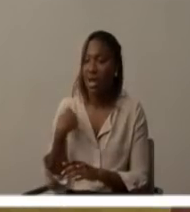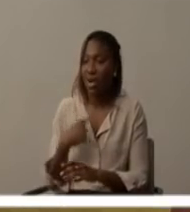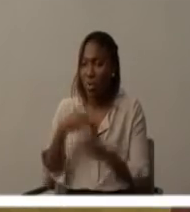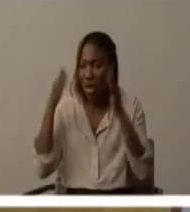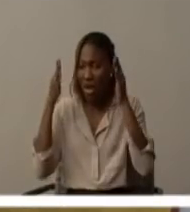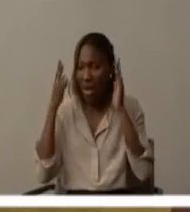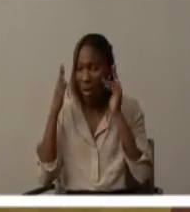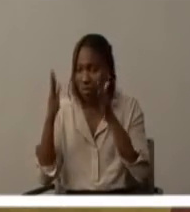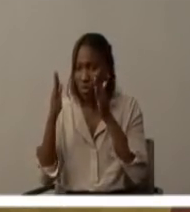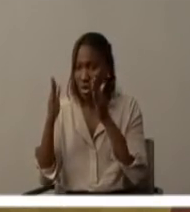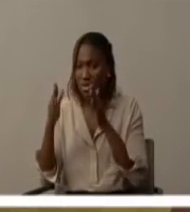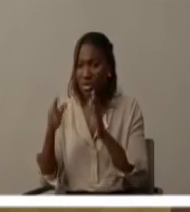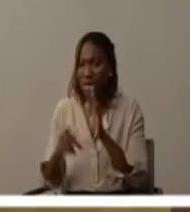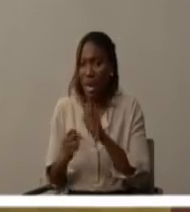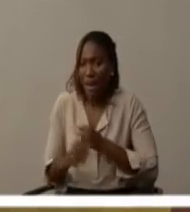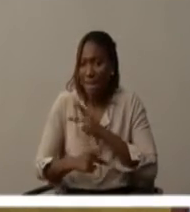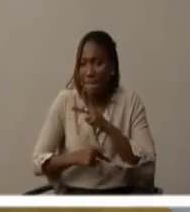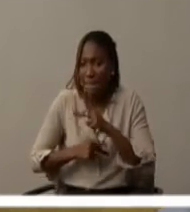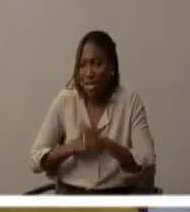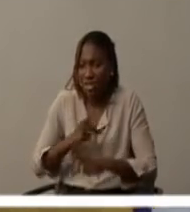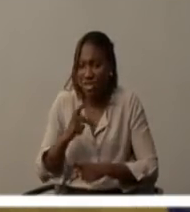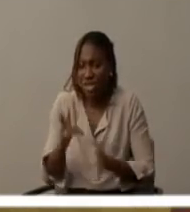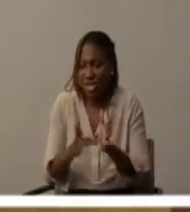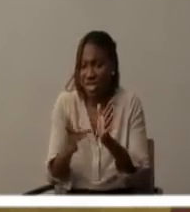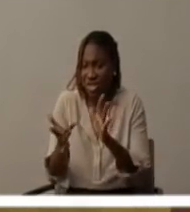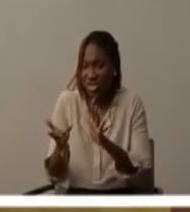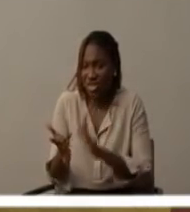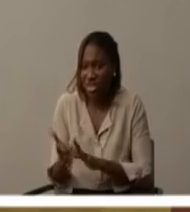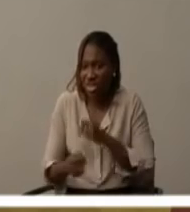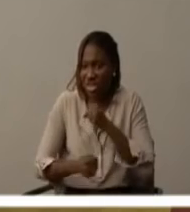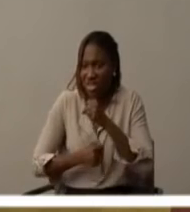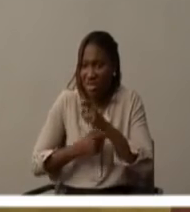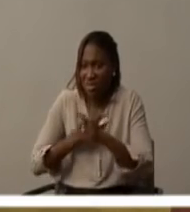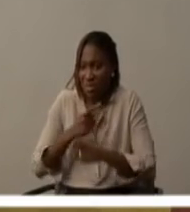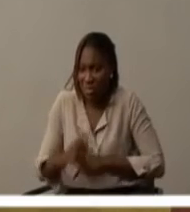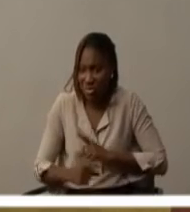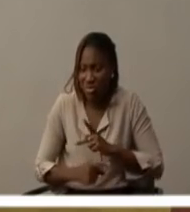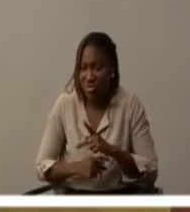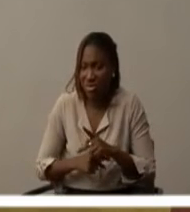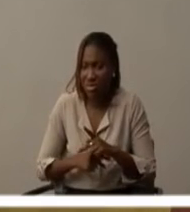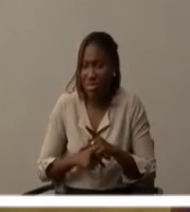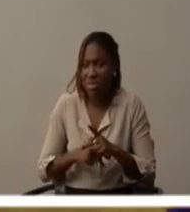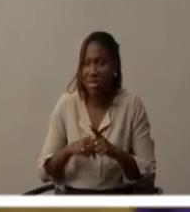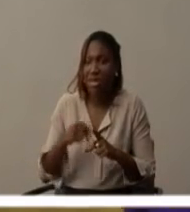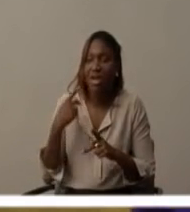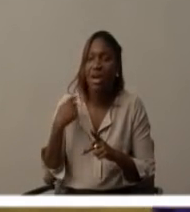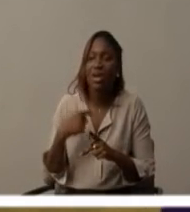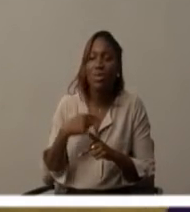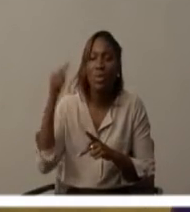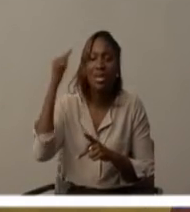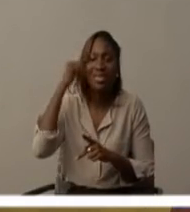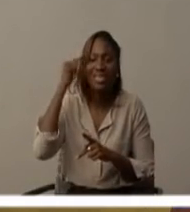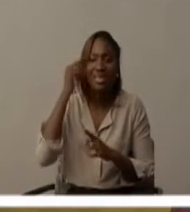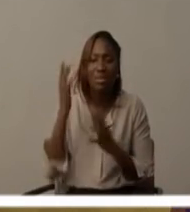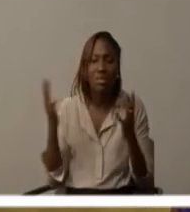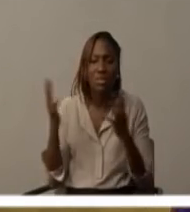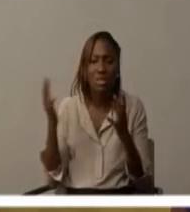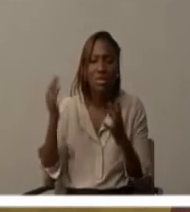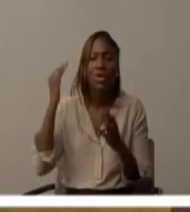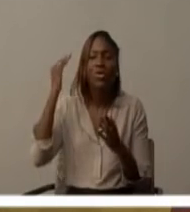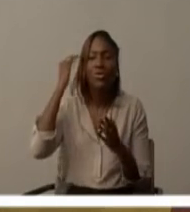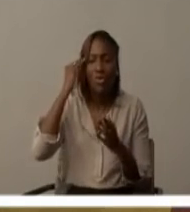the first Jews and disciples did, walking with time. We are looking at the passion with a perspective of the